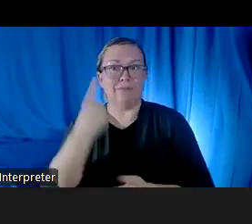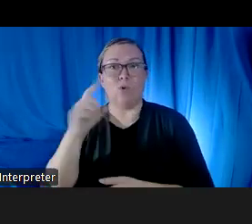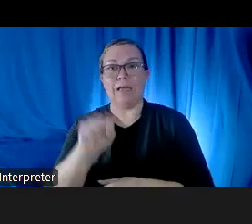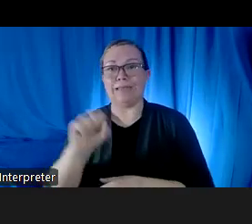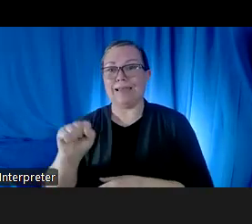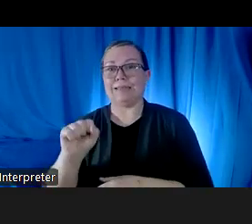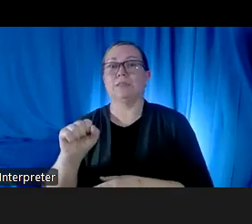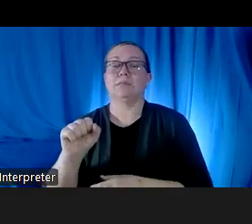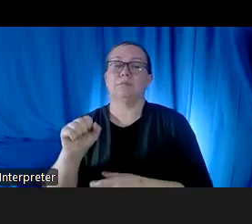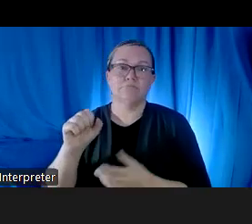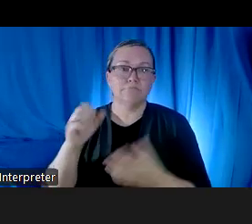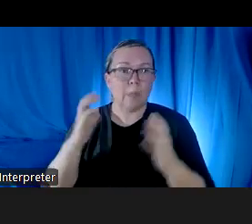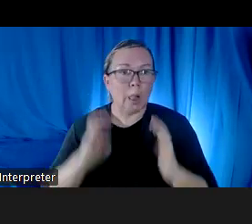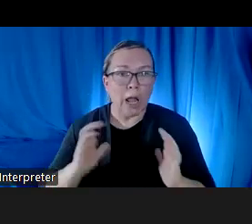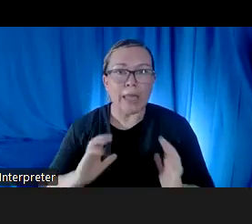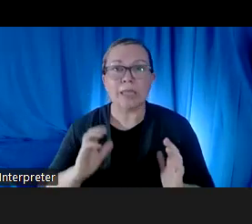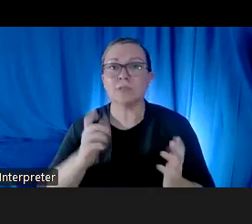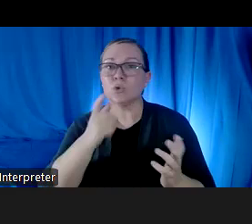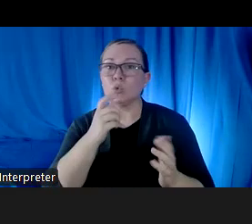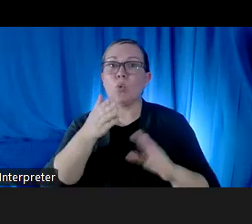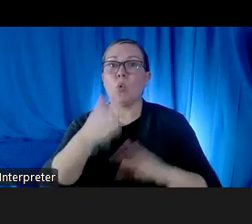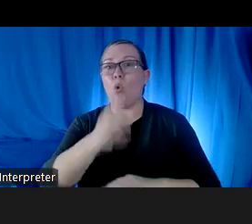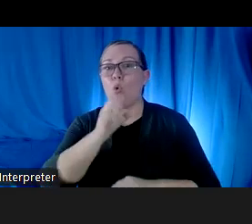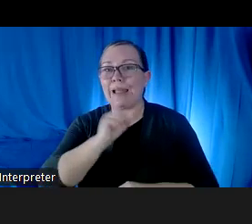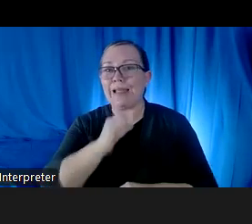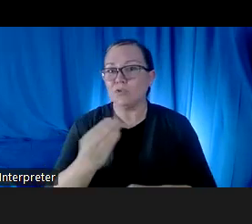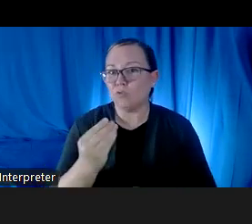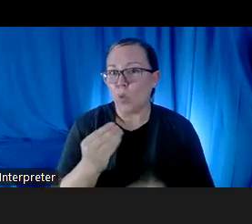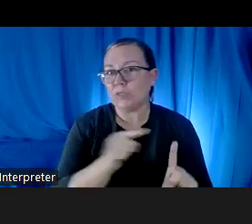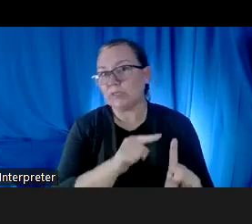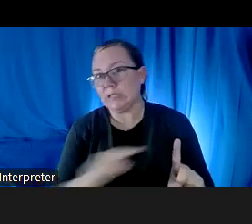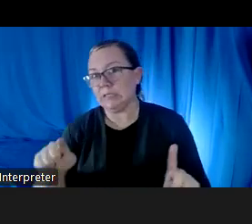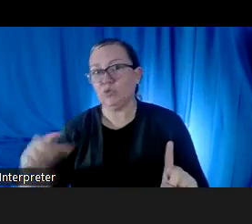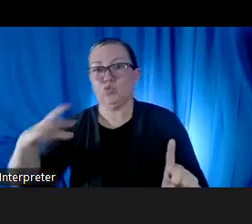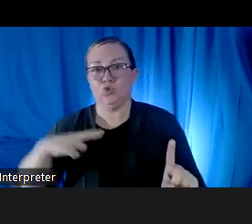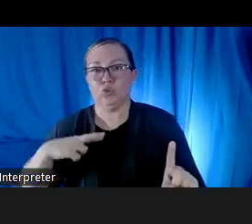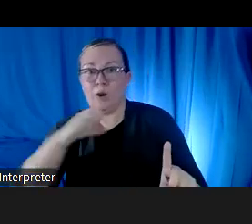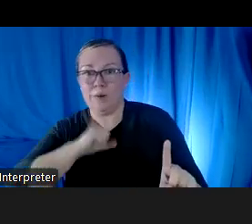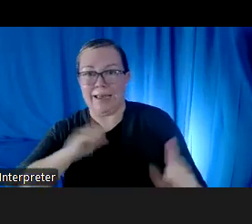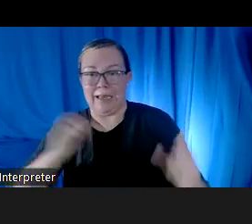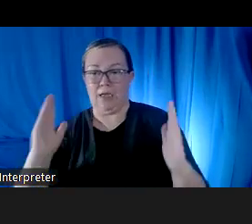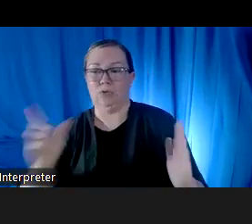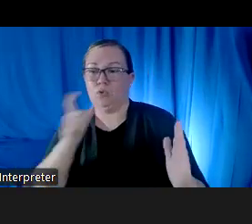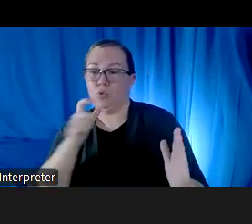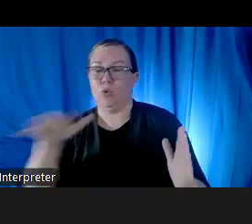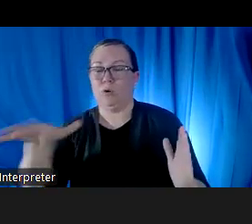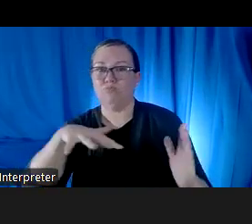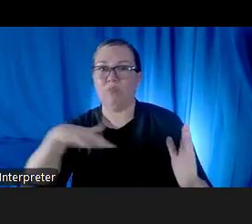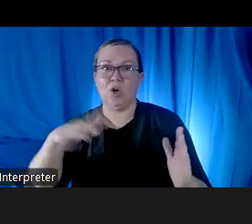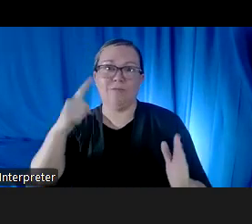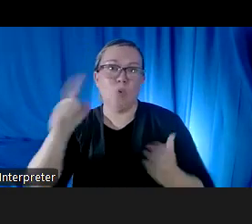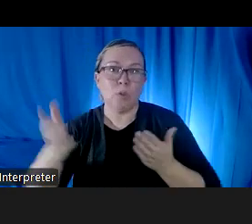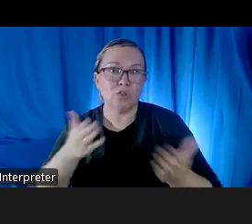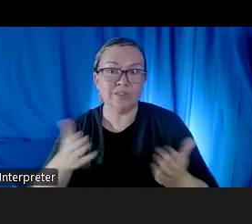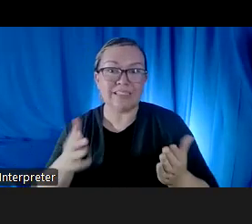disability-based beneficiaries who are over the age of 14 to retirement age, who are in our service area. Our service area is